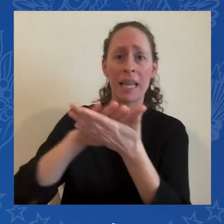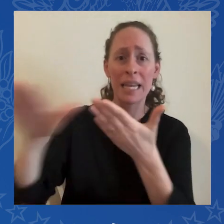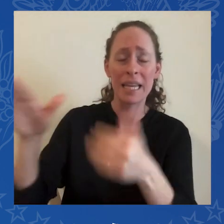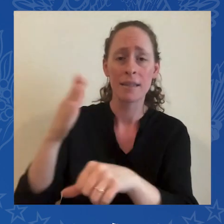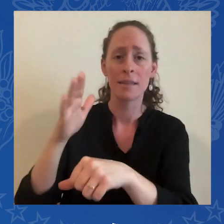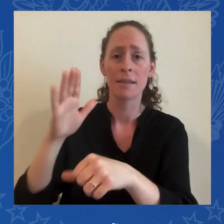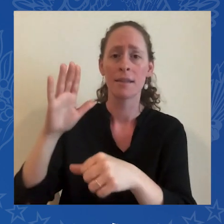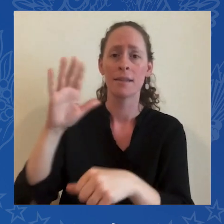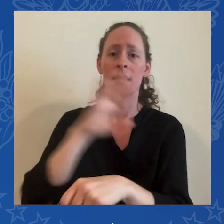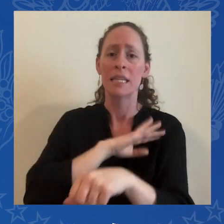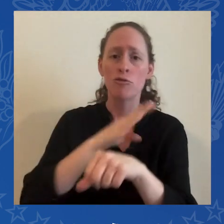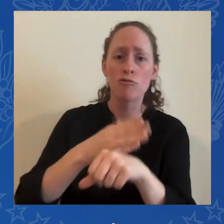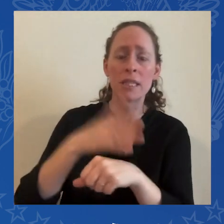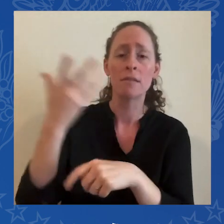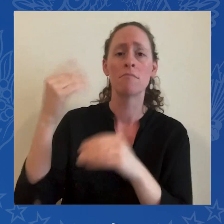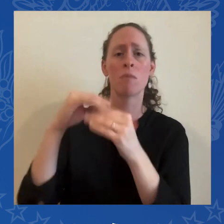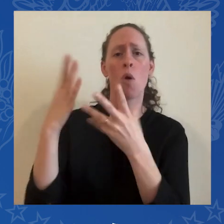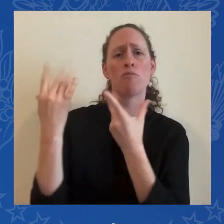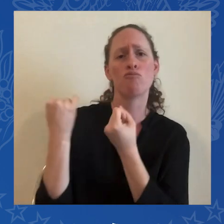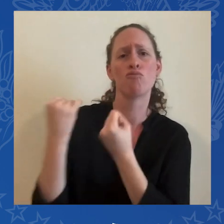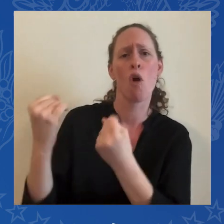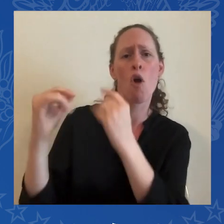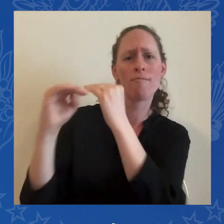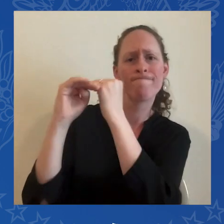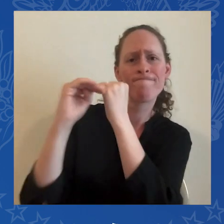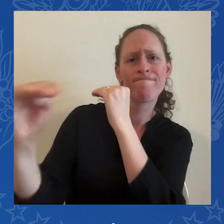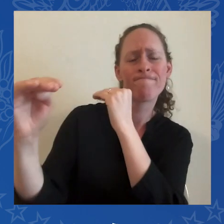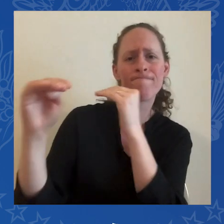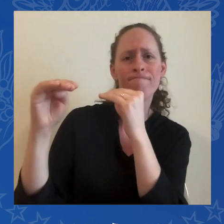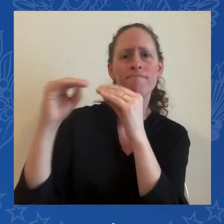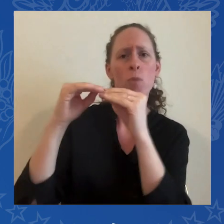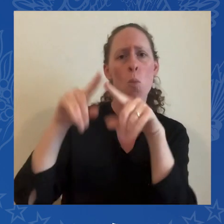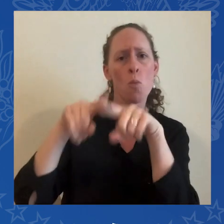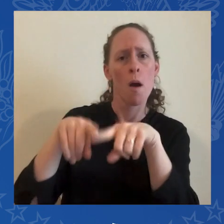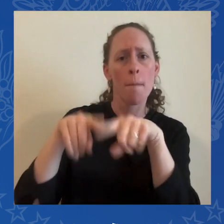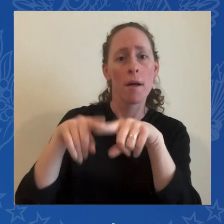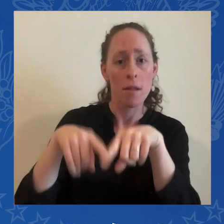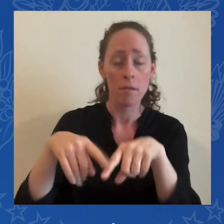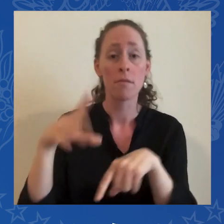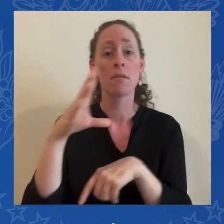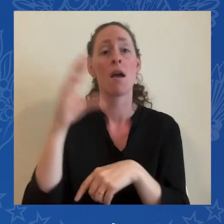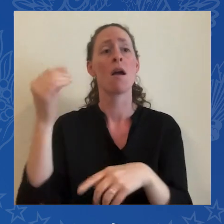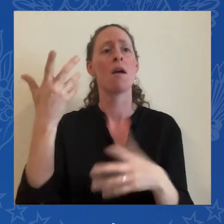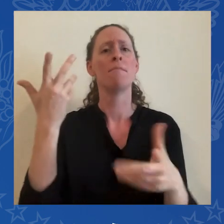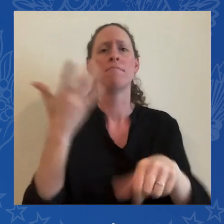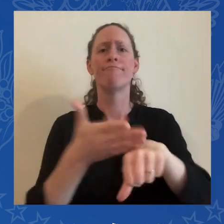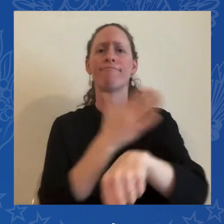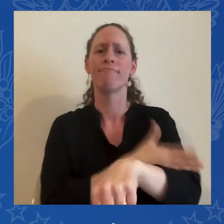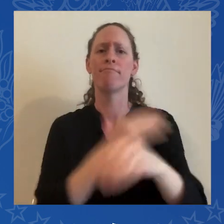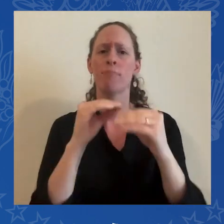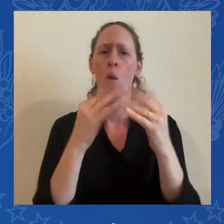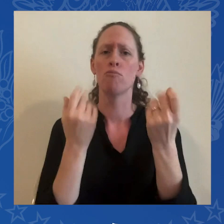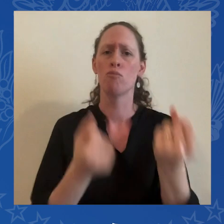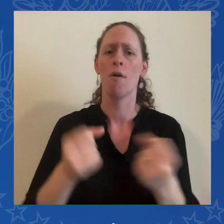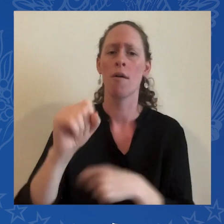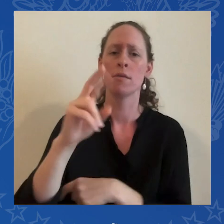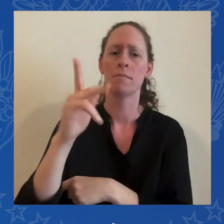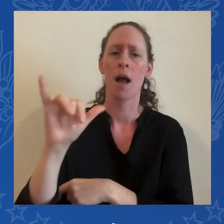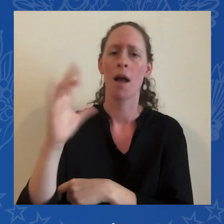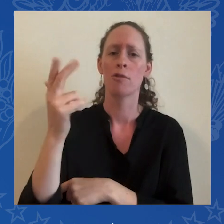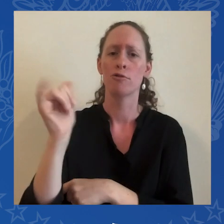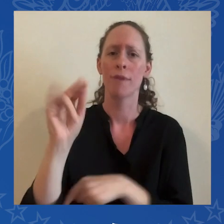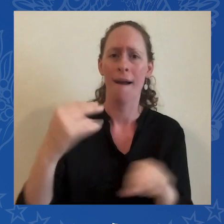societies, strengthen supply chains, and connect people to people with digital technology